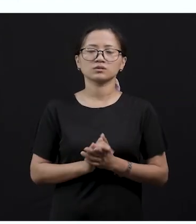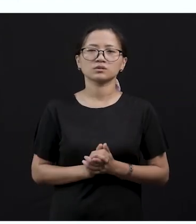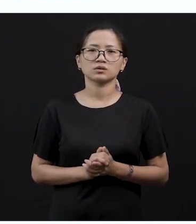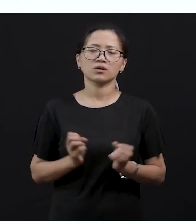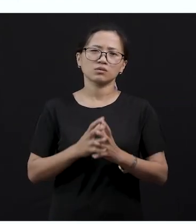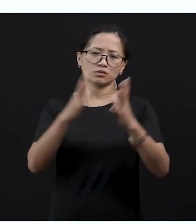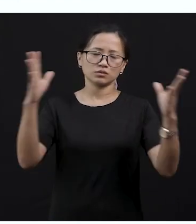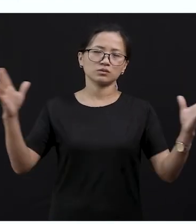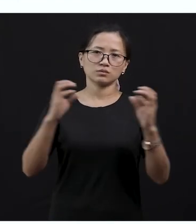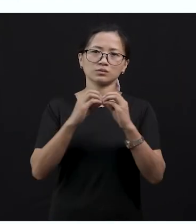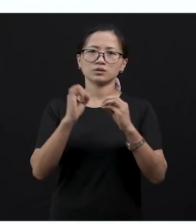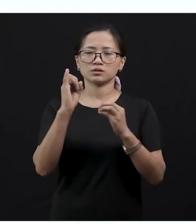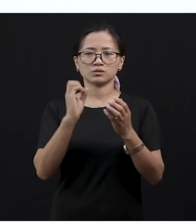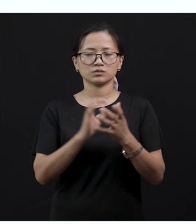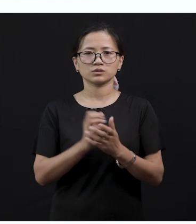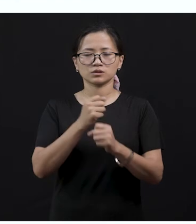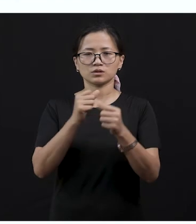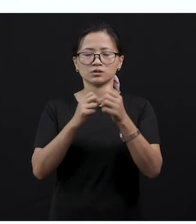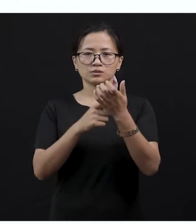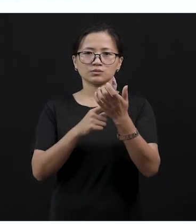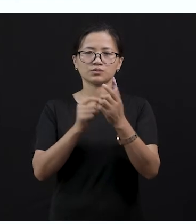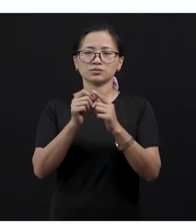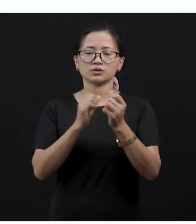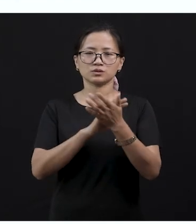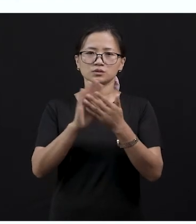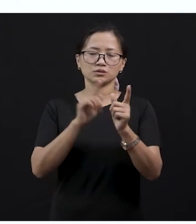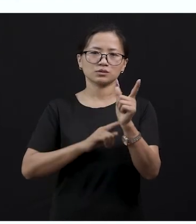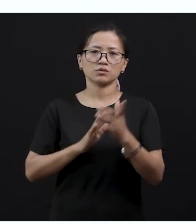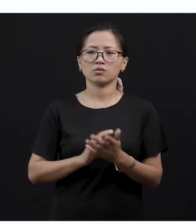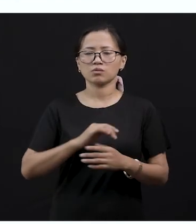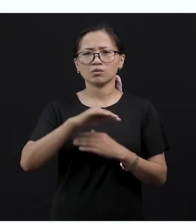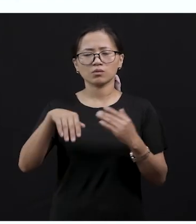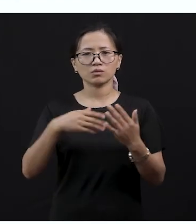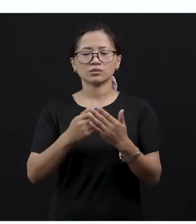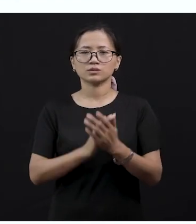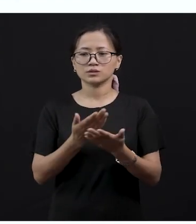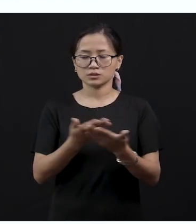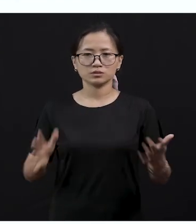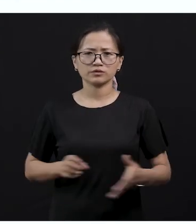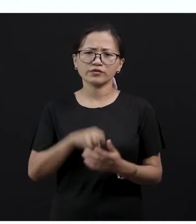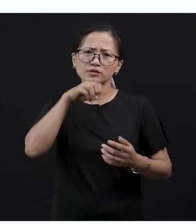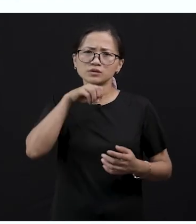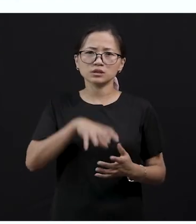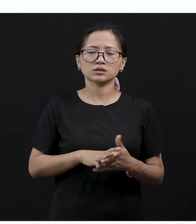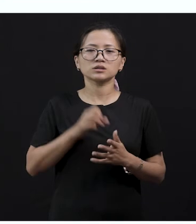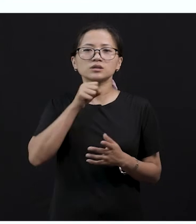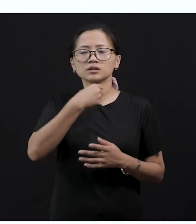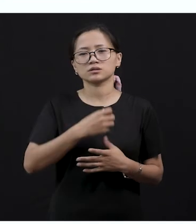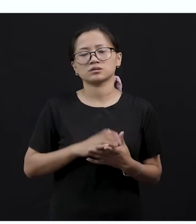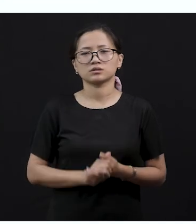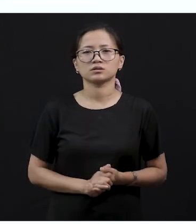of biographies, okay? So he started all these things at a very young age. It is said that